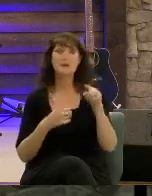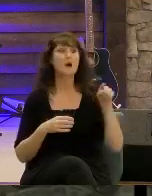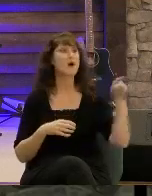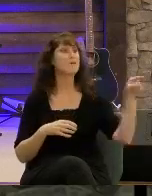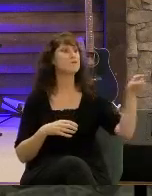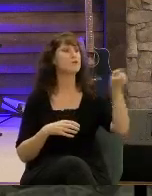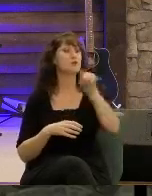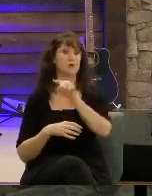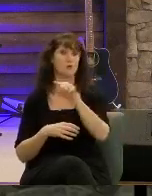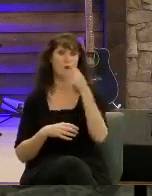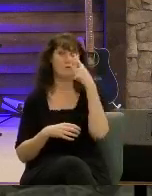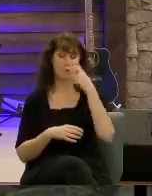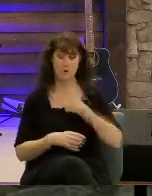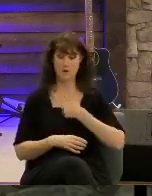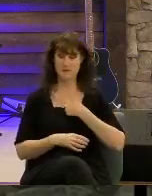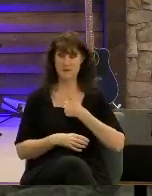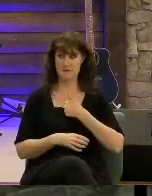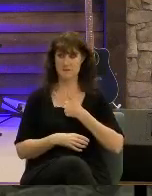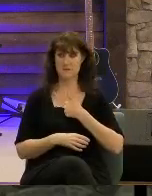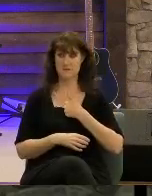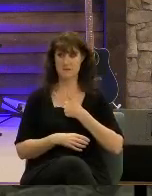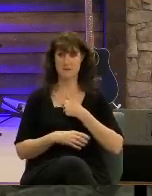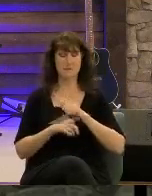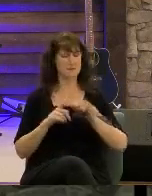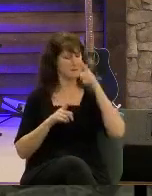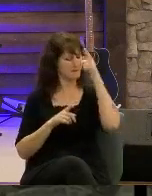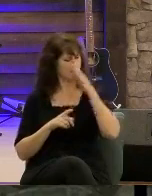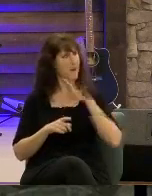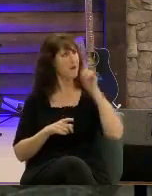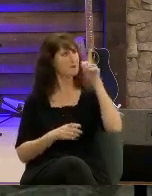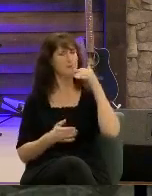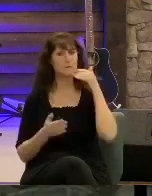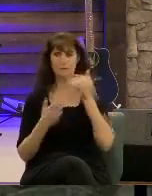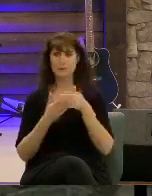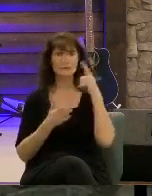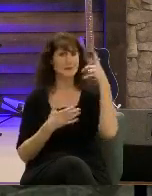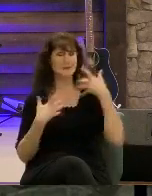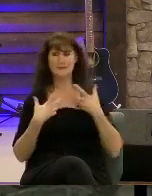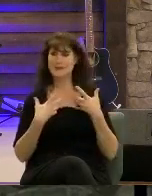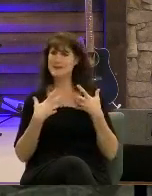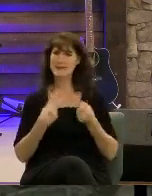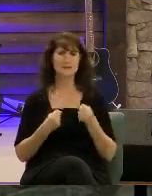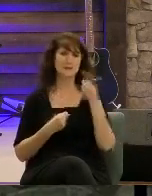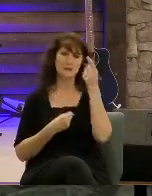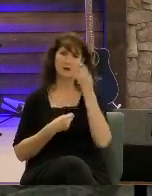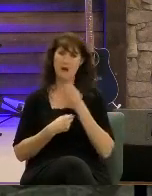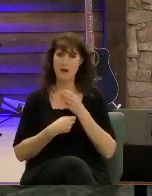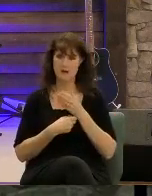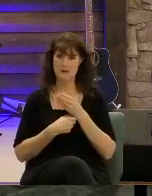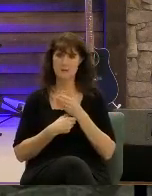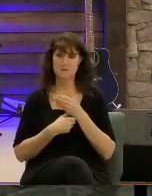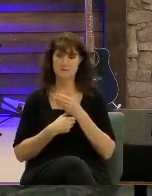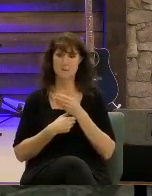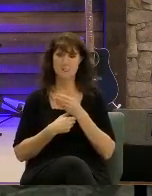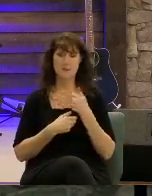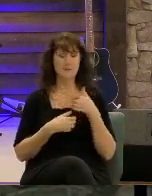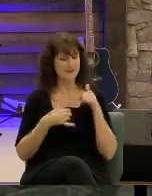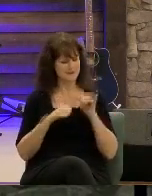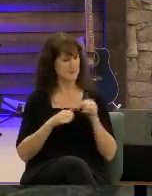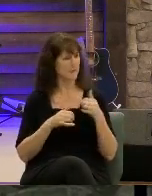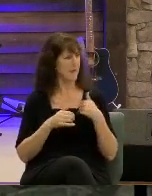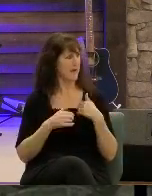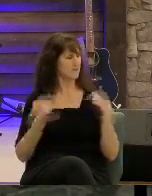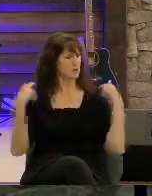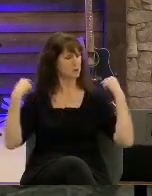and for ourselves, right? But God is a good God. He's a healing God. And I still have a little twinge